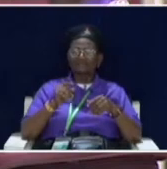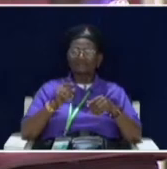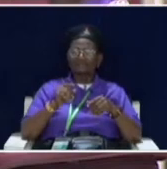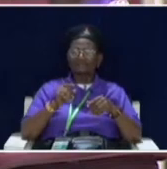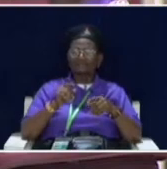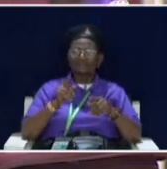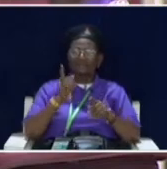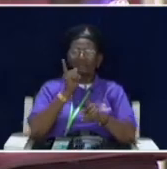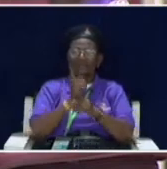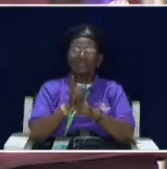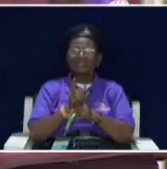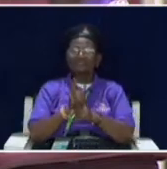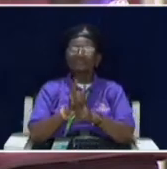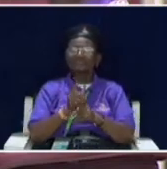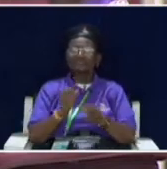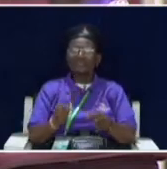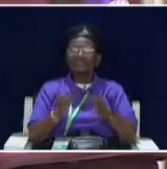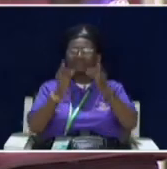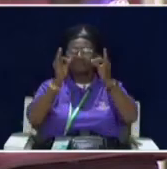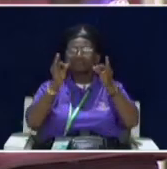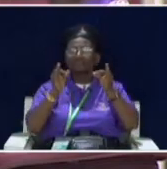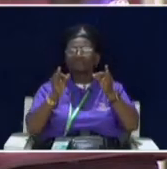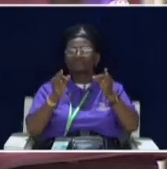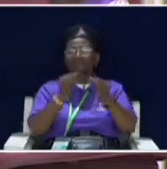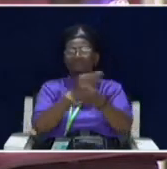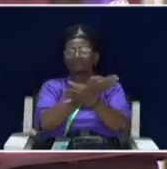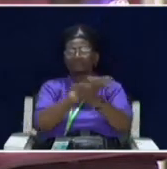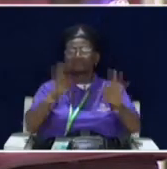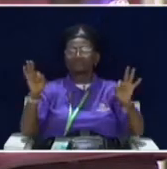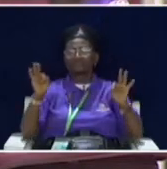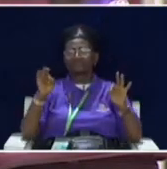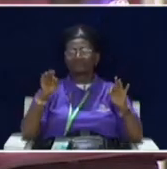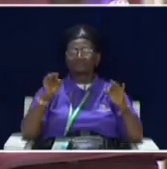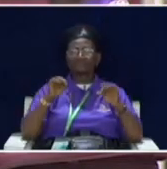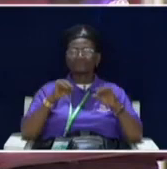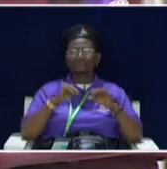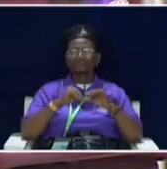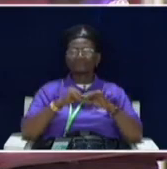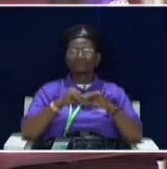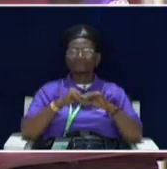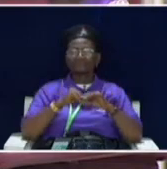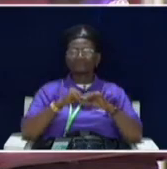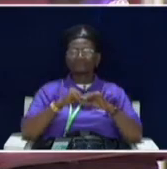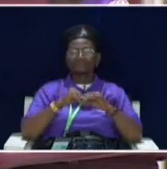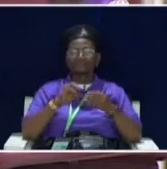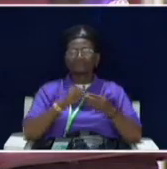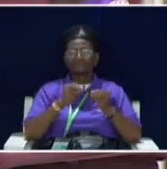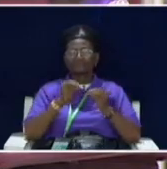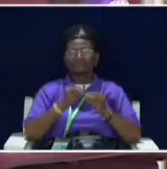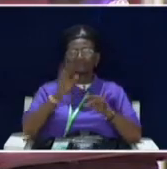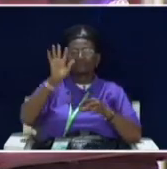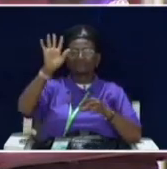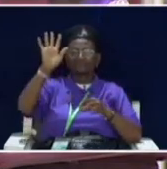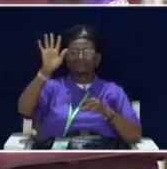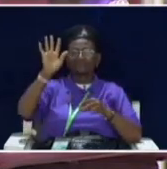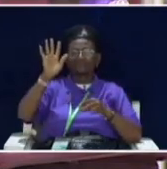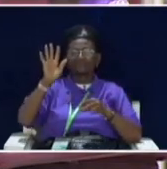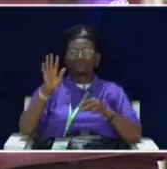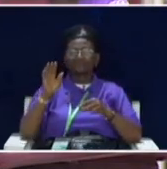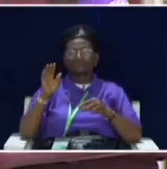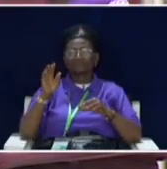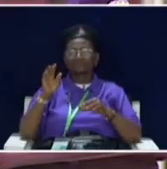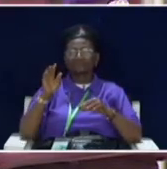set me free tonight. Oh, Timo, money, pay mo fair boy, to me sell a lay. Number five. Coco Caron.